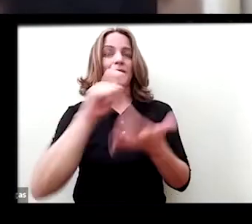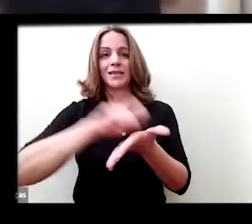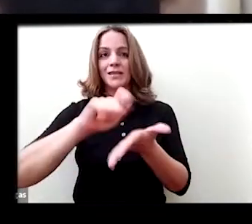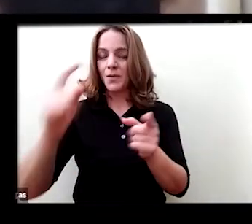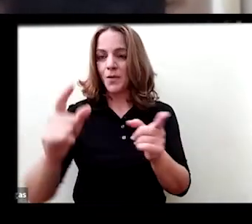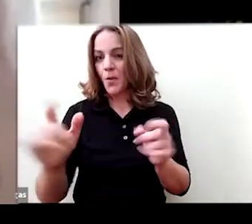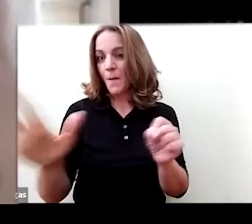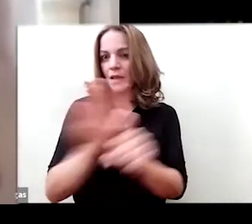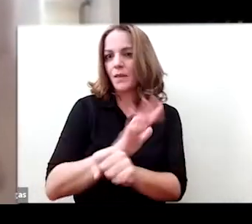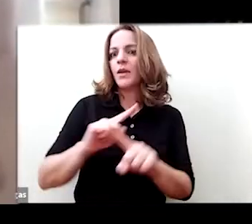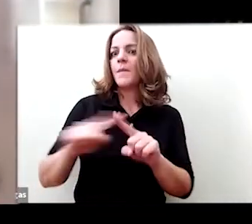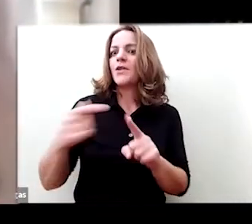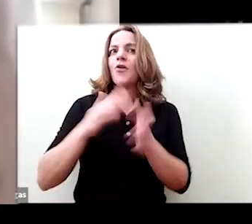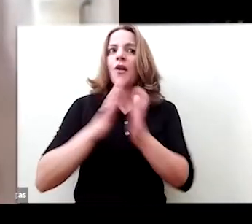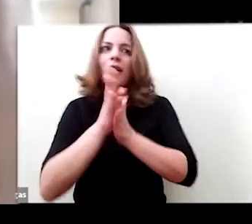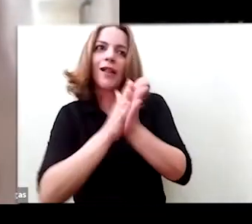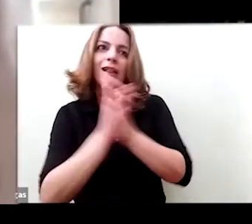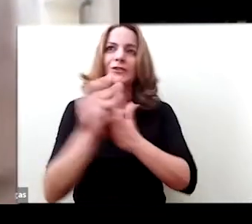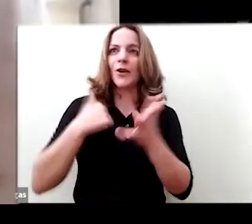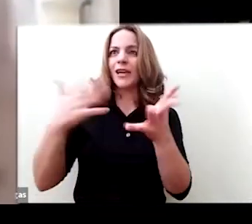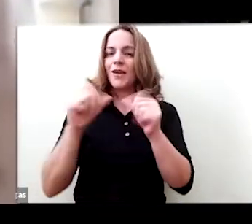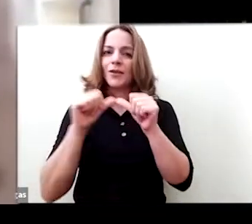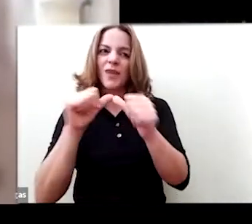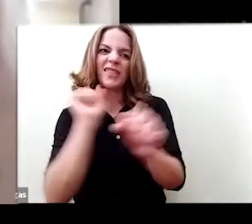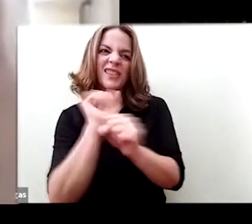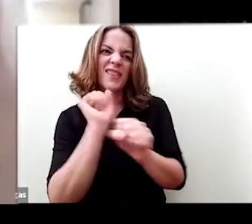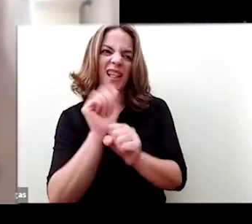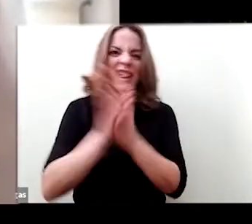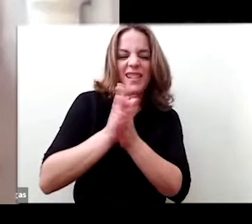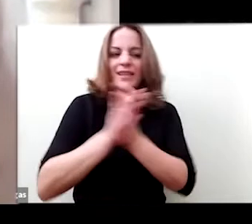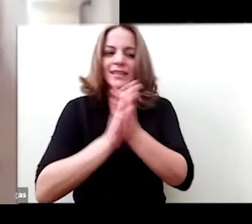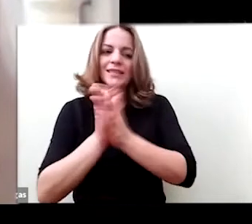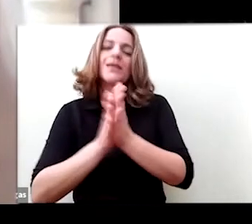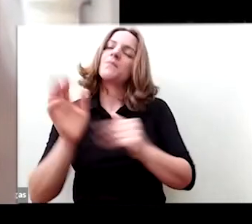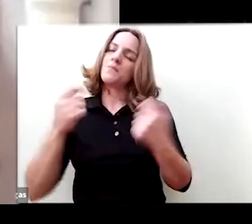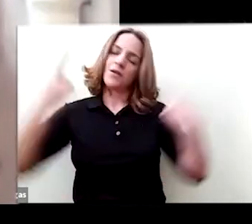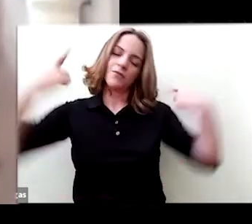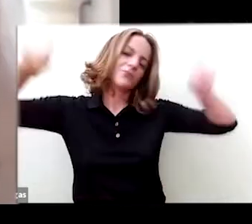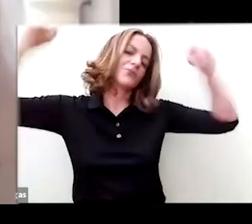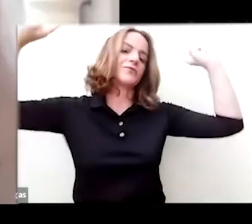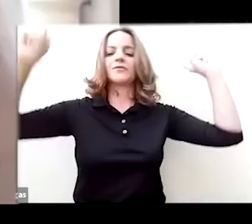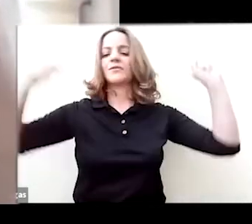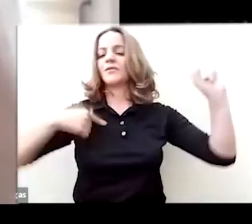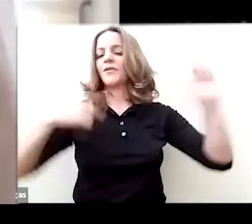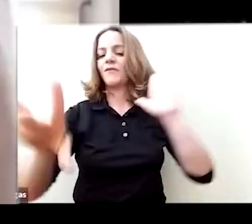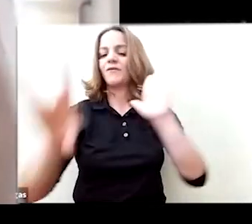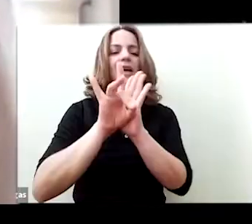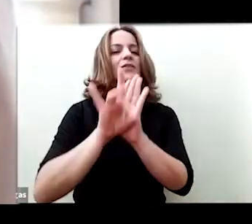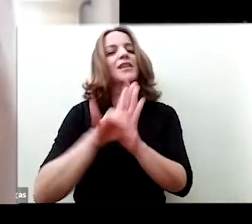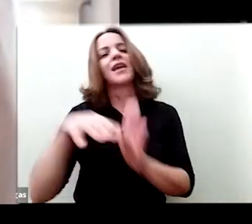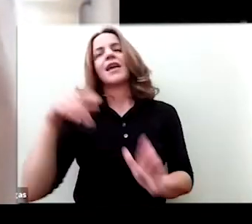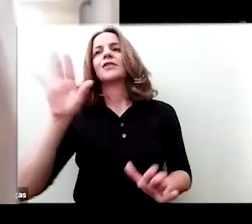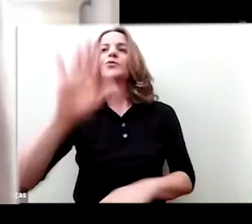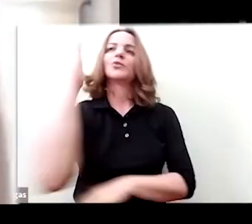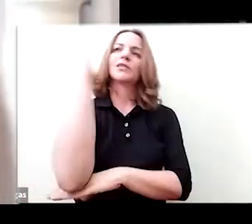to stop. But I found it. So his speech was actually there on a single piece of paper,